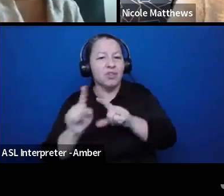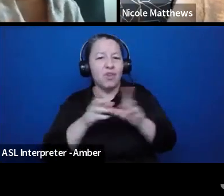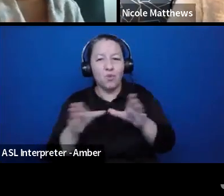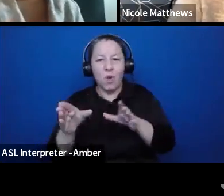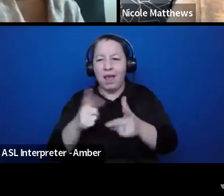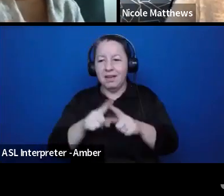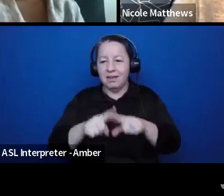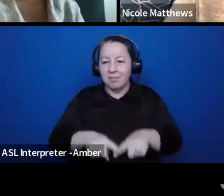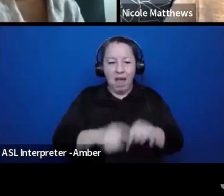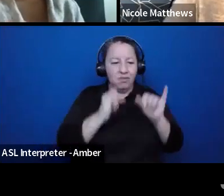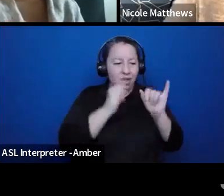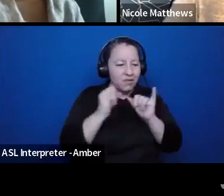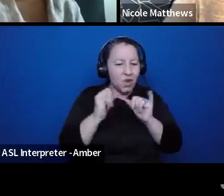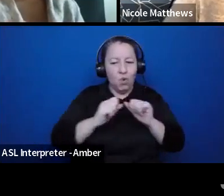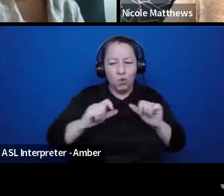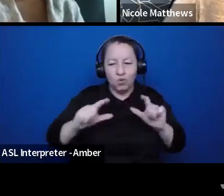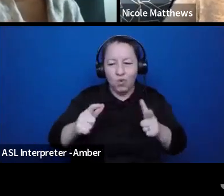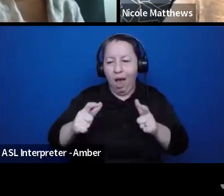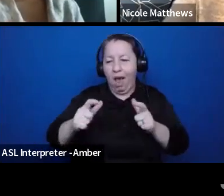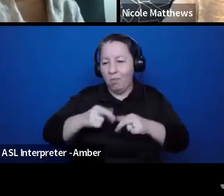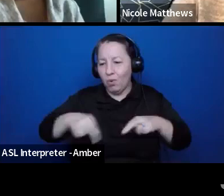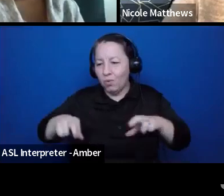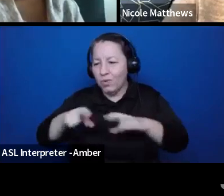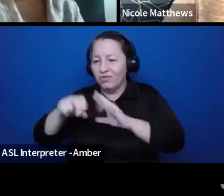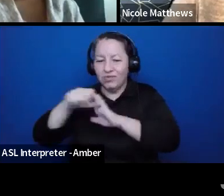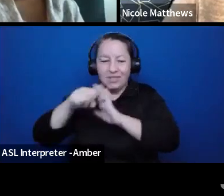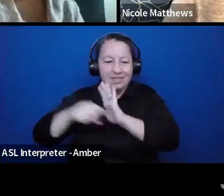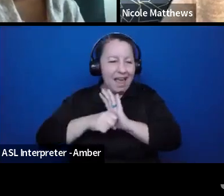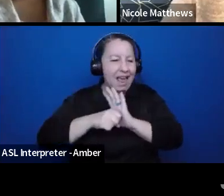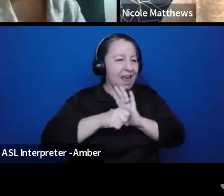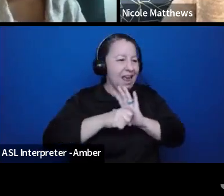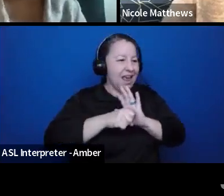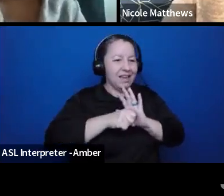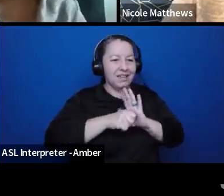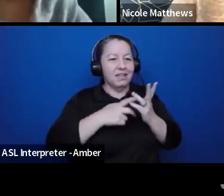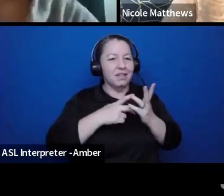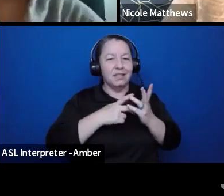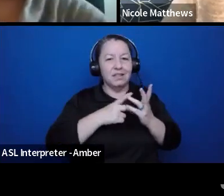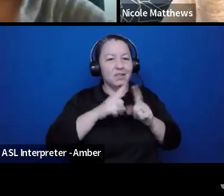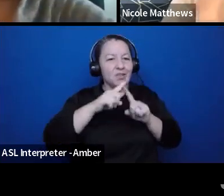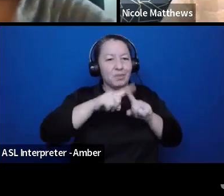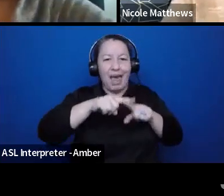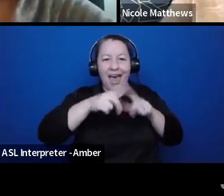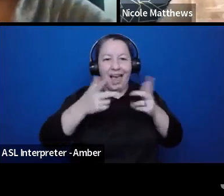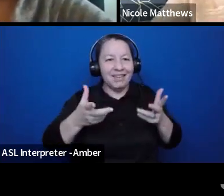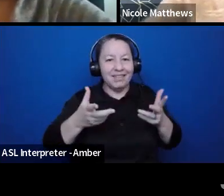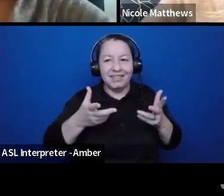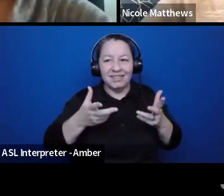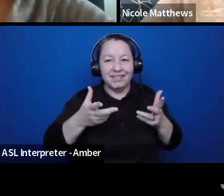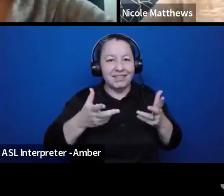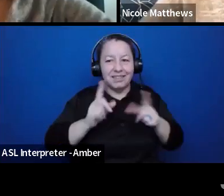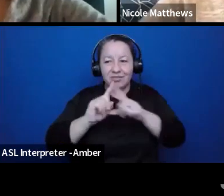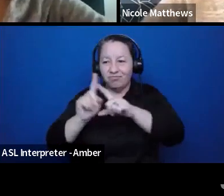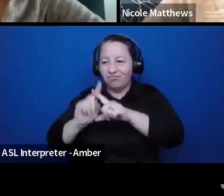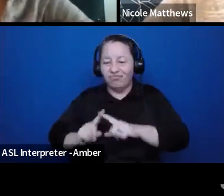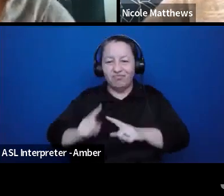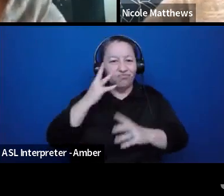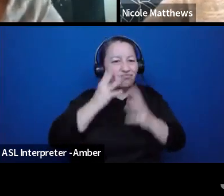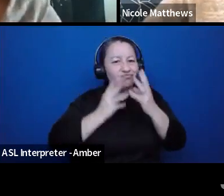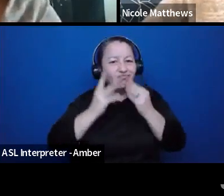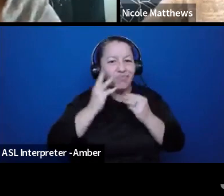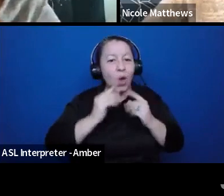or community or region or state. And when we recognize that, I think we're going to get somewhere to start